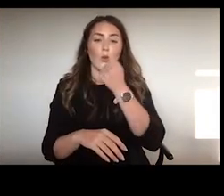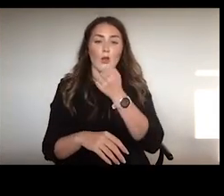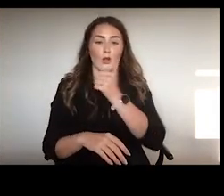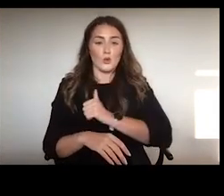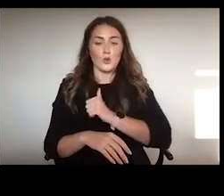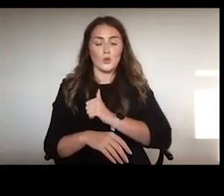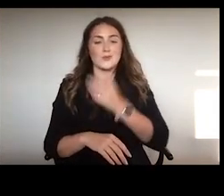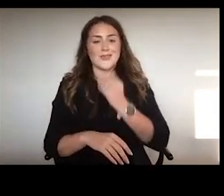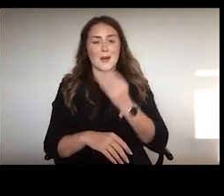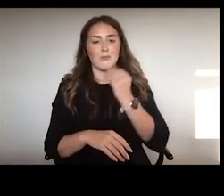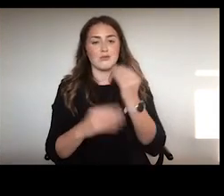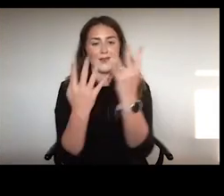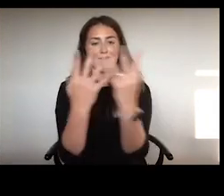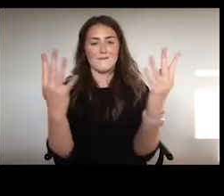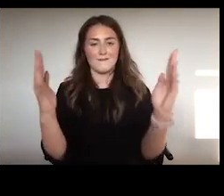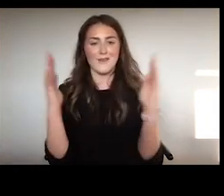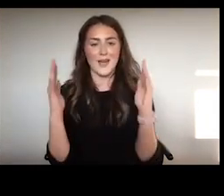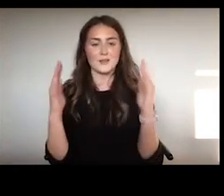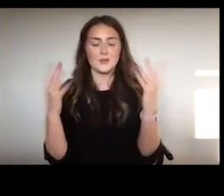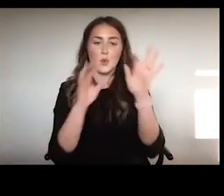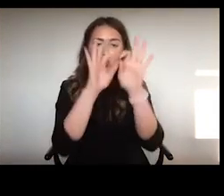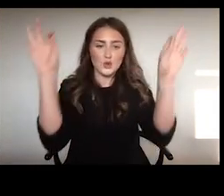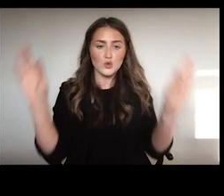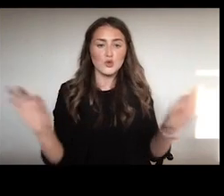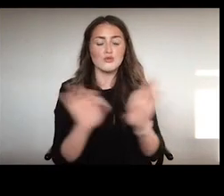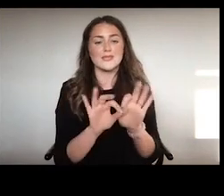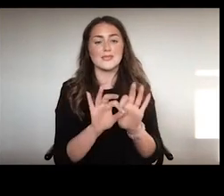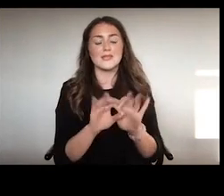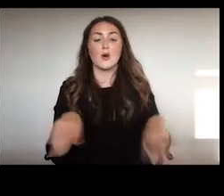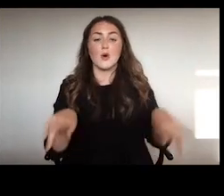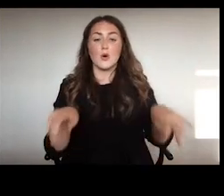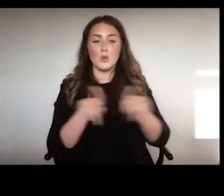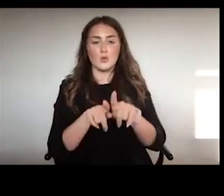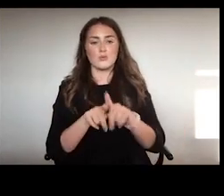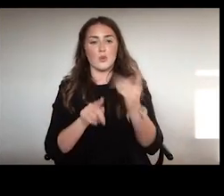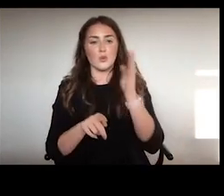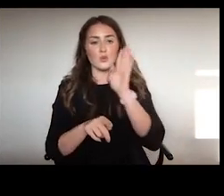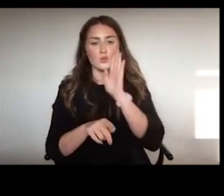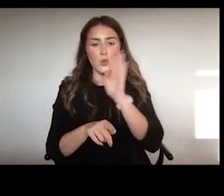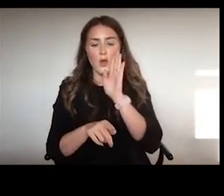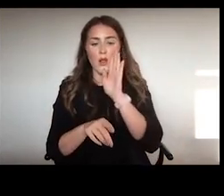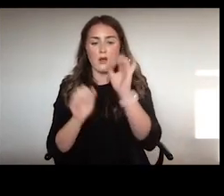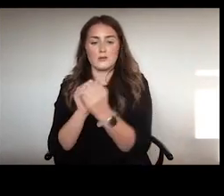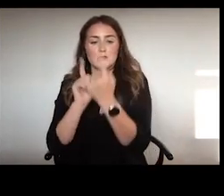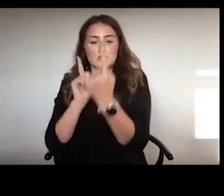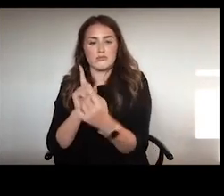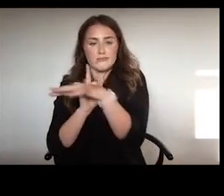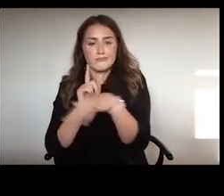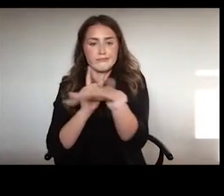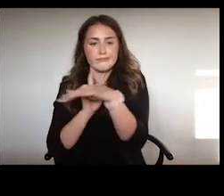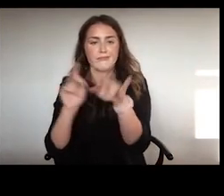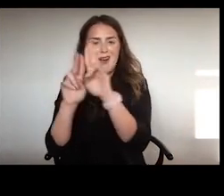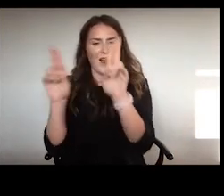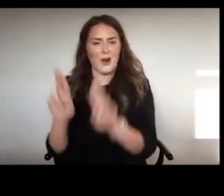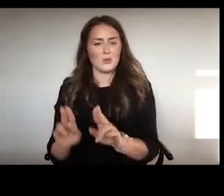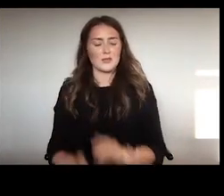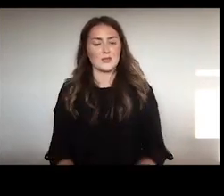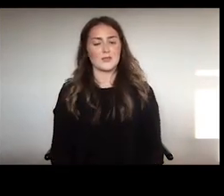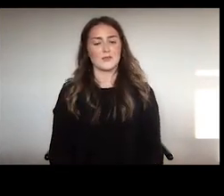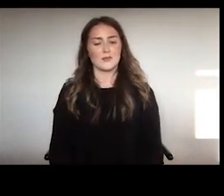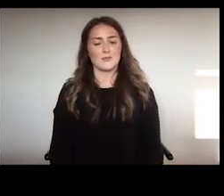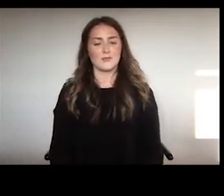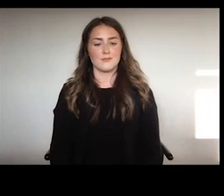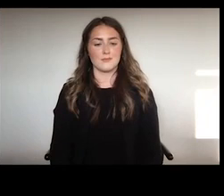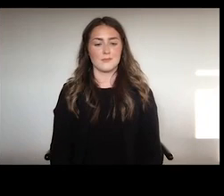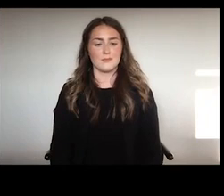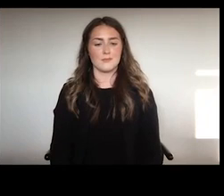of the compounds, using screens and temporary fencing, and positioning taller facilities as far away as possible from residential